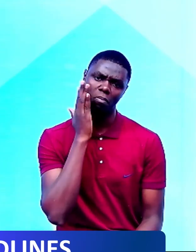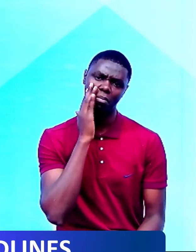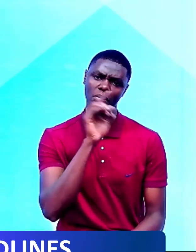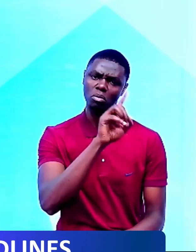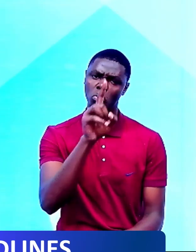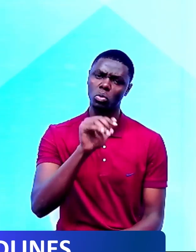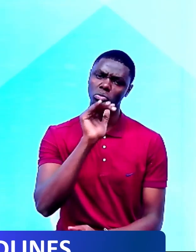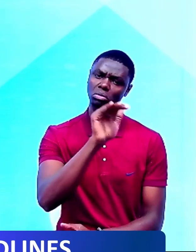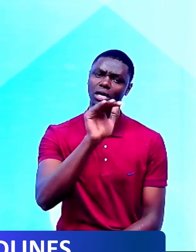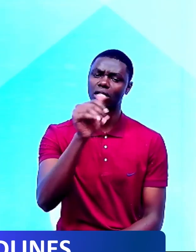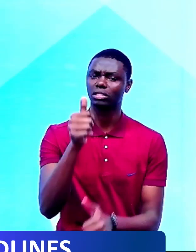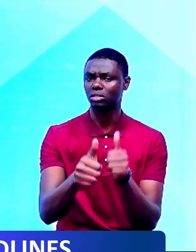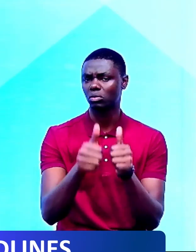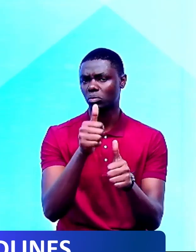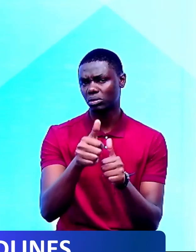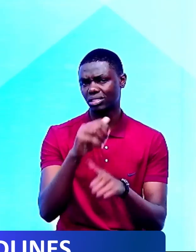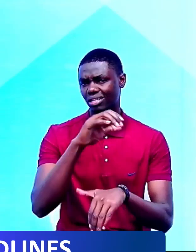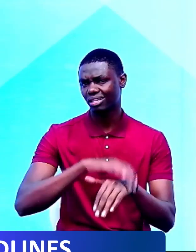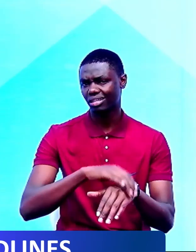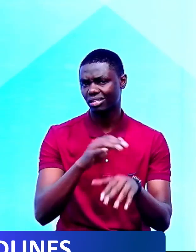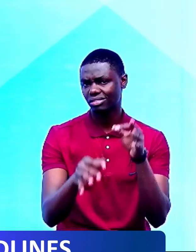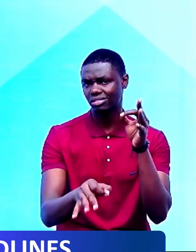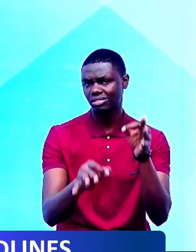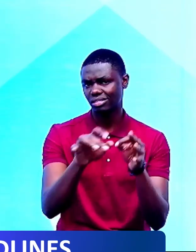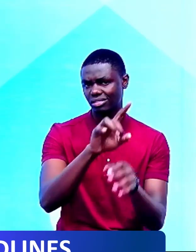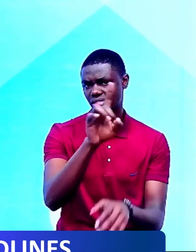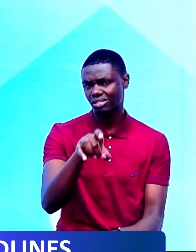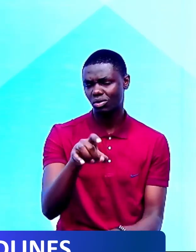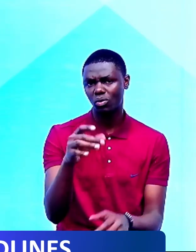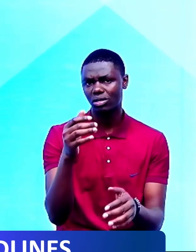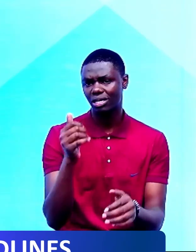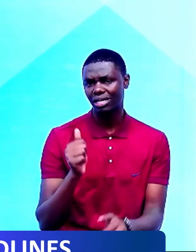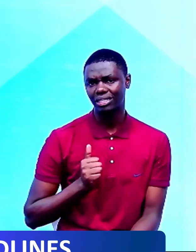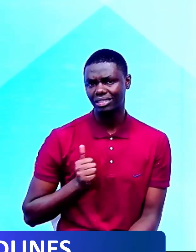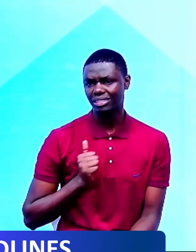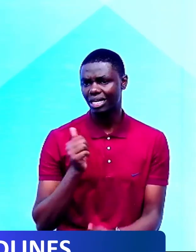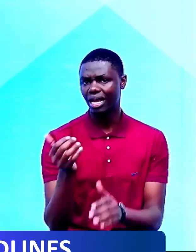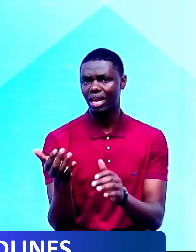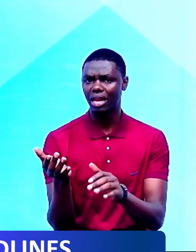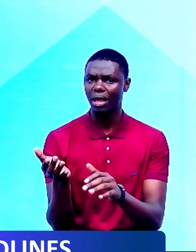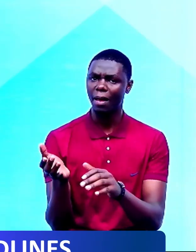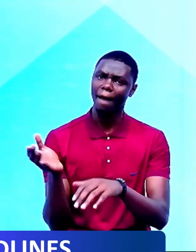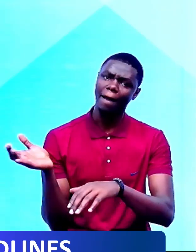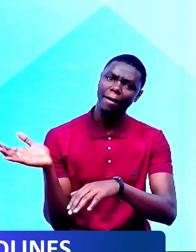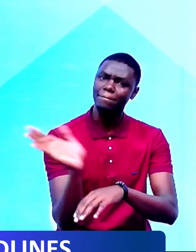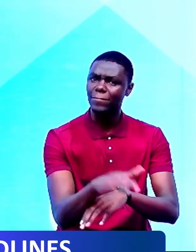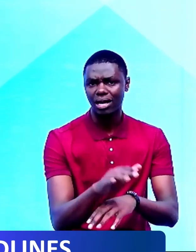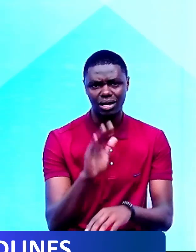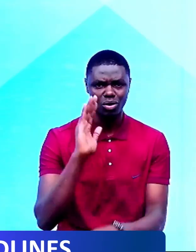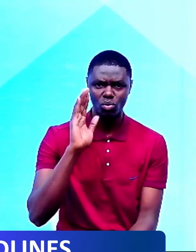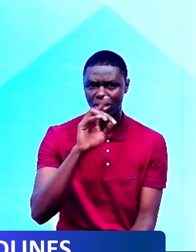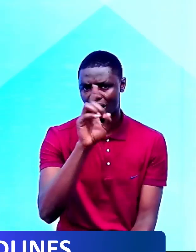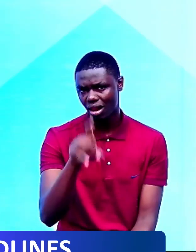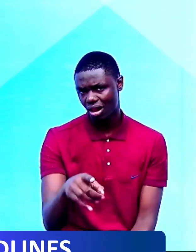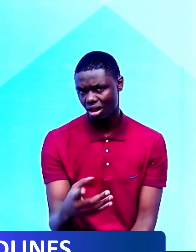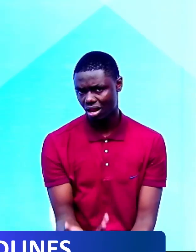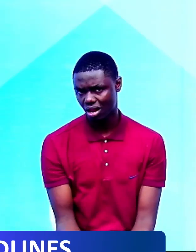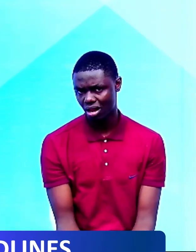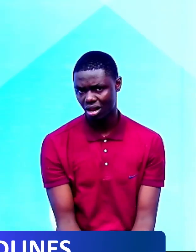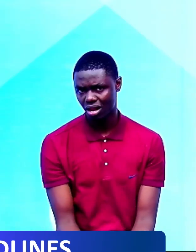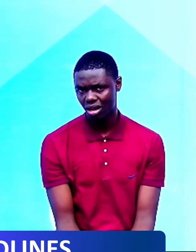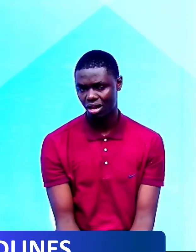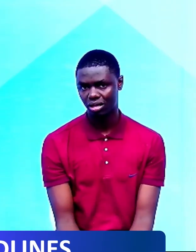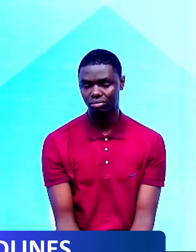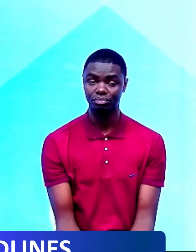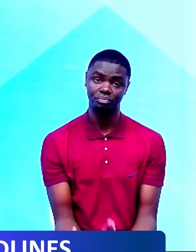is, will she get a child back even after justice has been served?